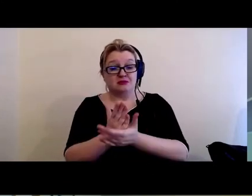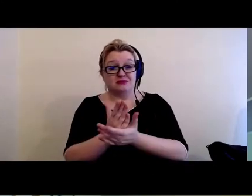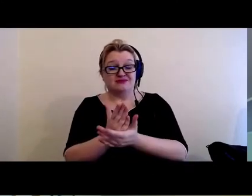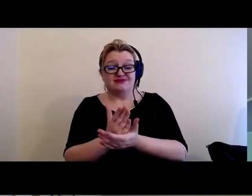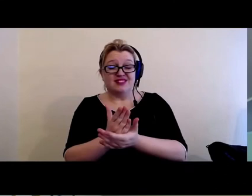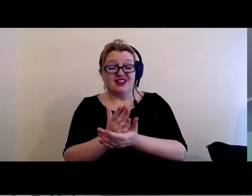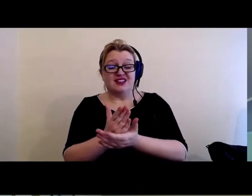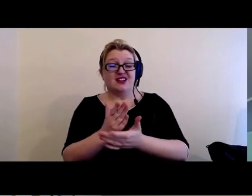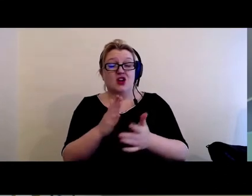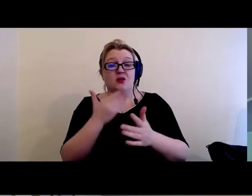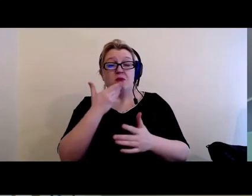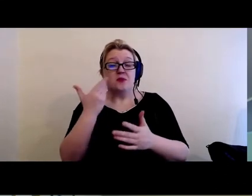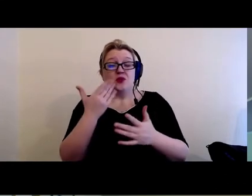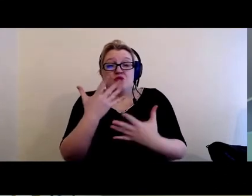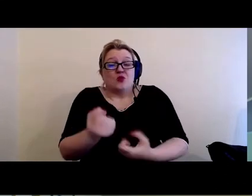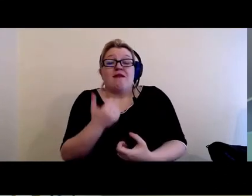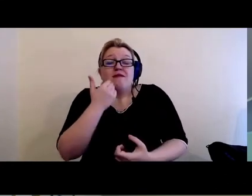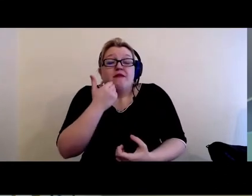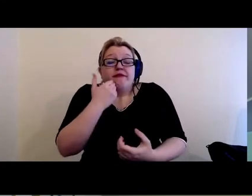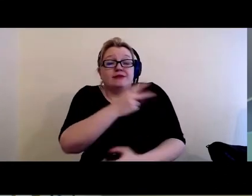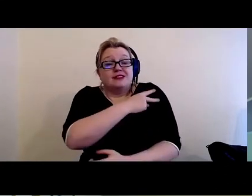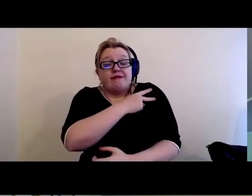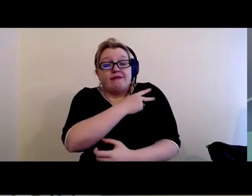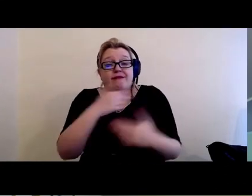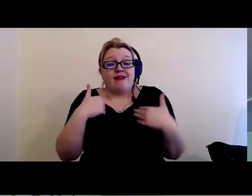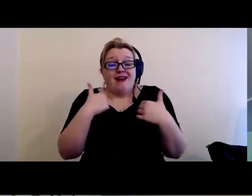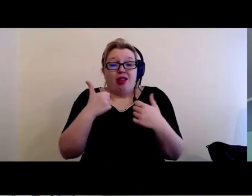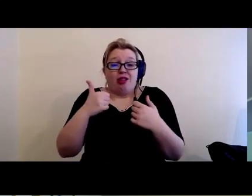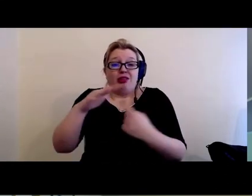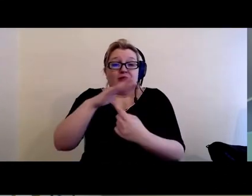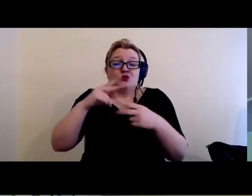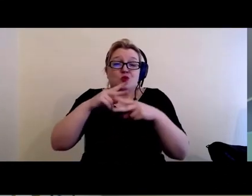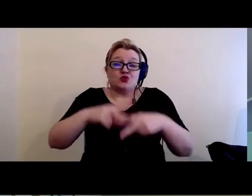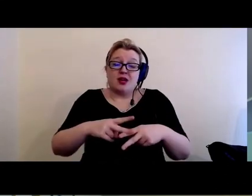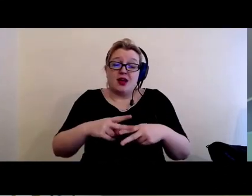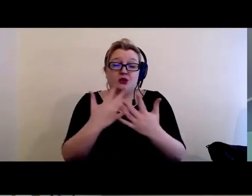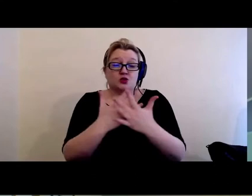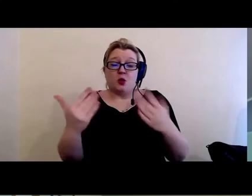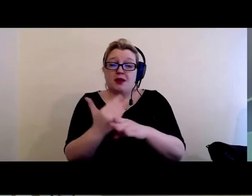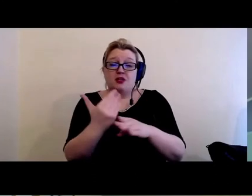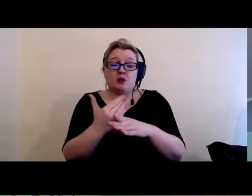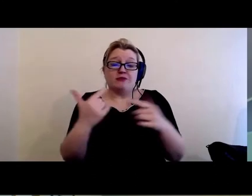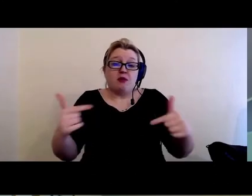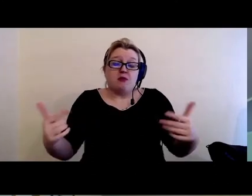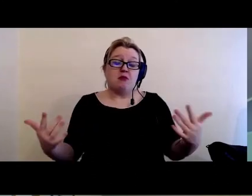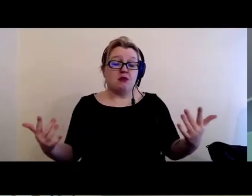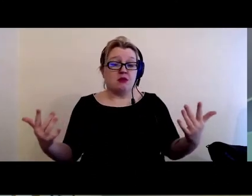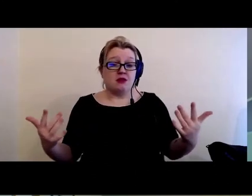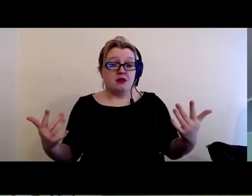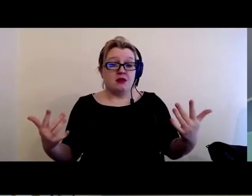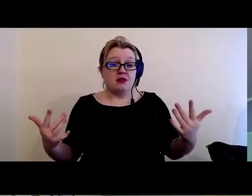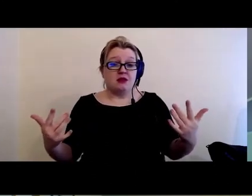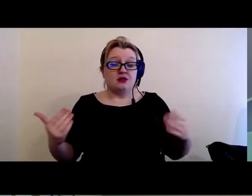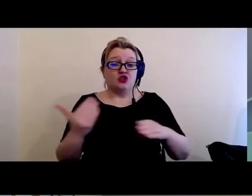we've got massive vacancies in the social care sector and significant vacancies in health as well. And so actually how we address the